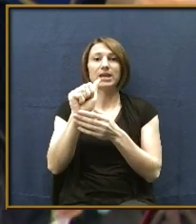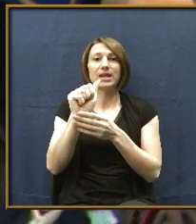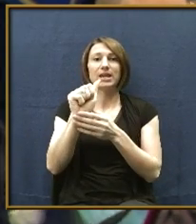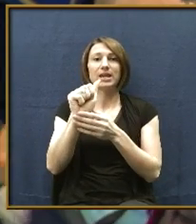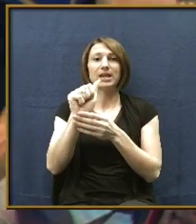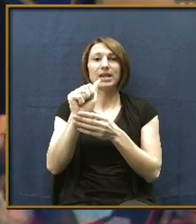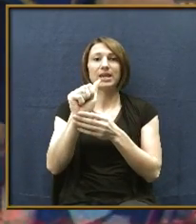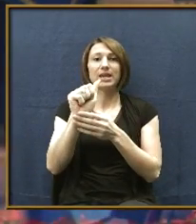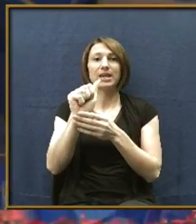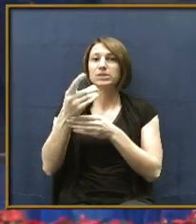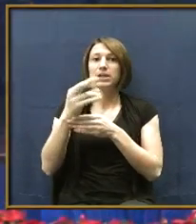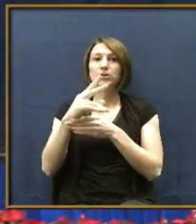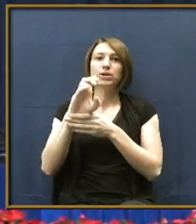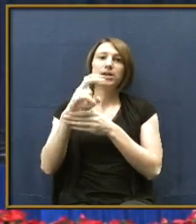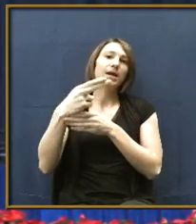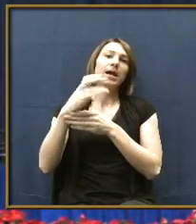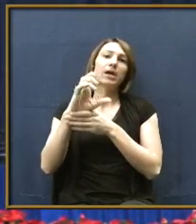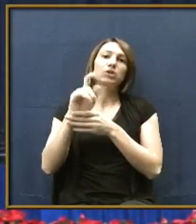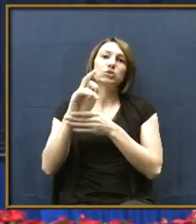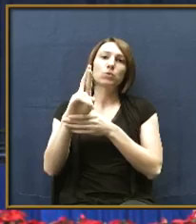Gonzalez.